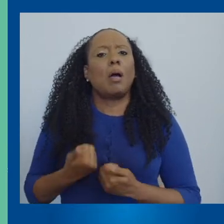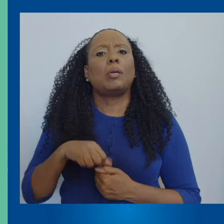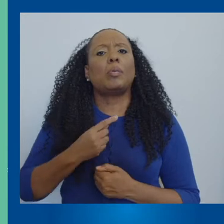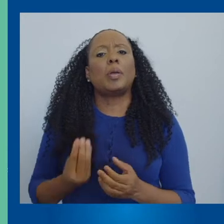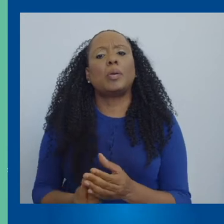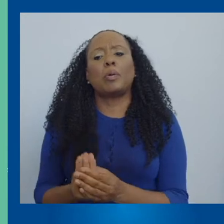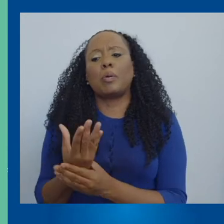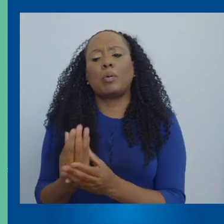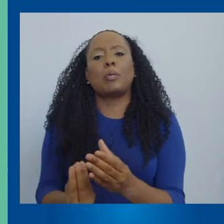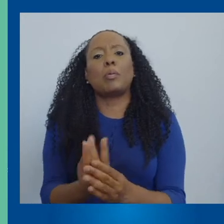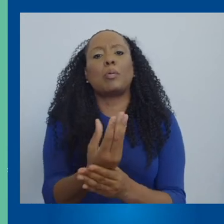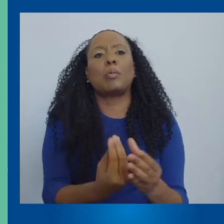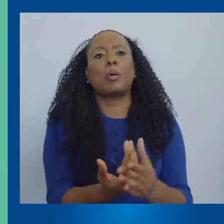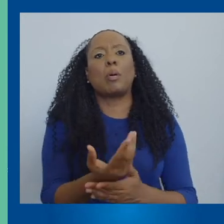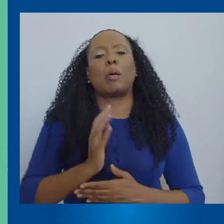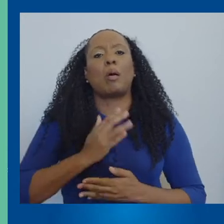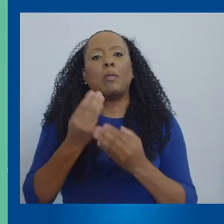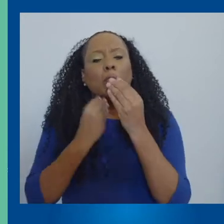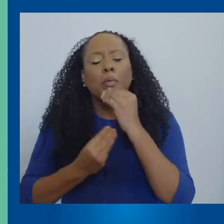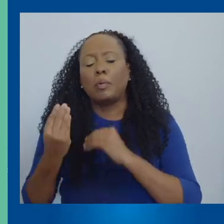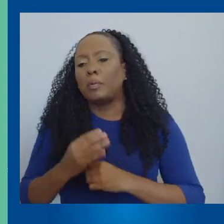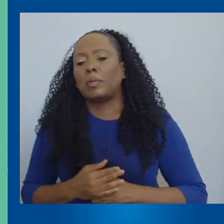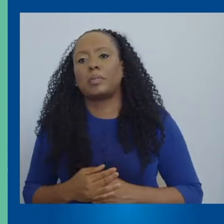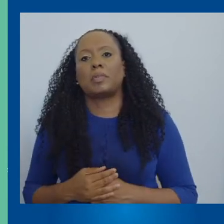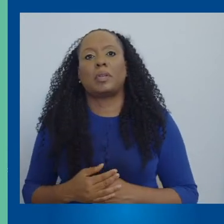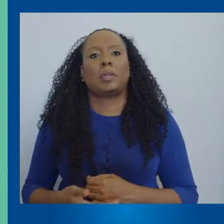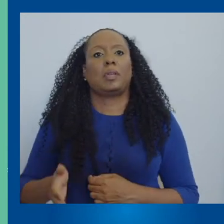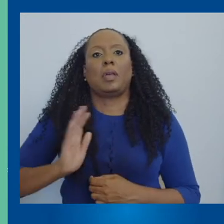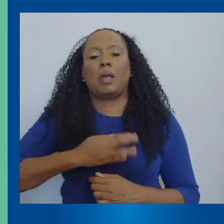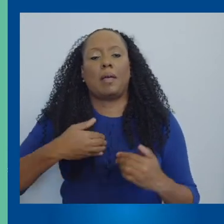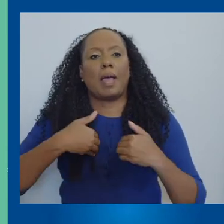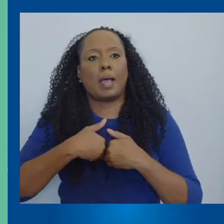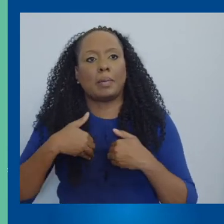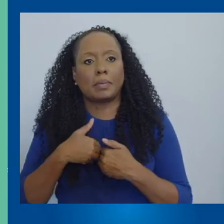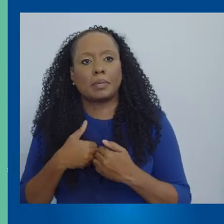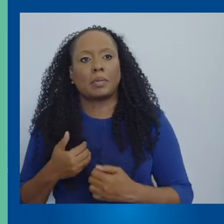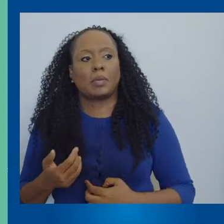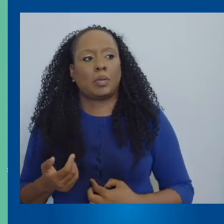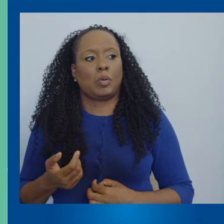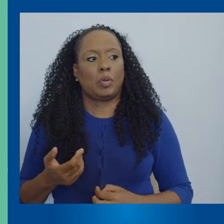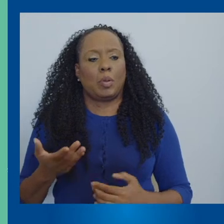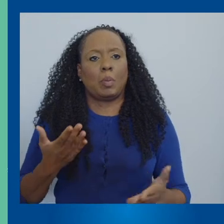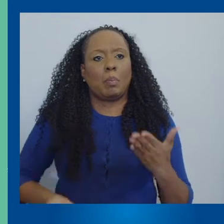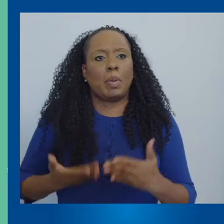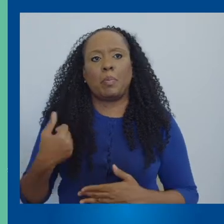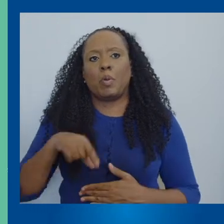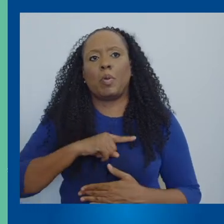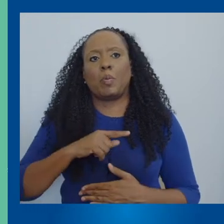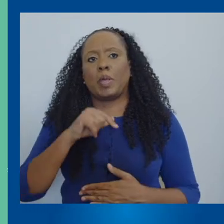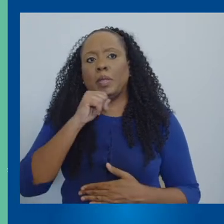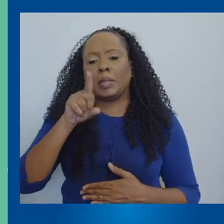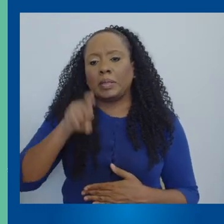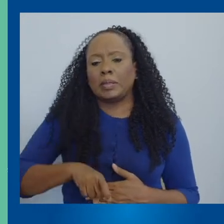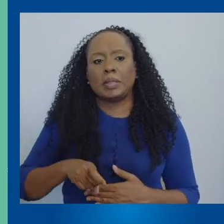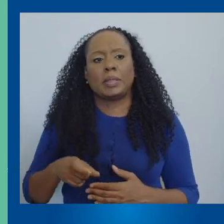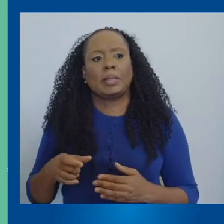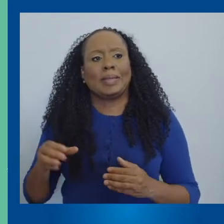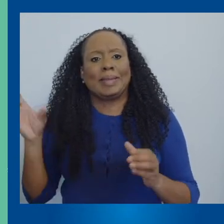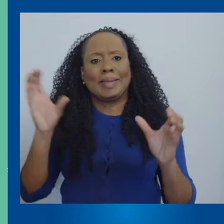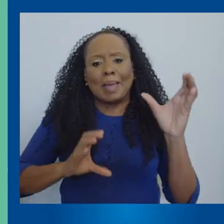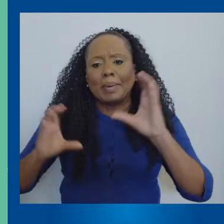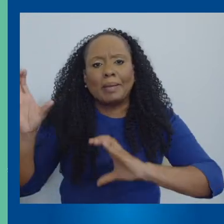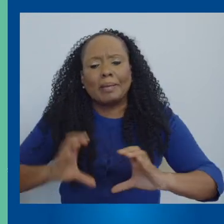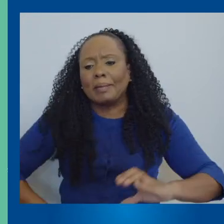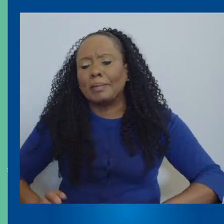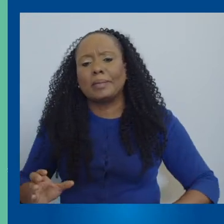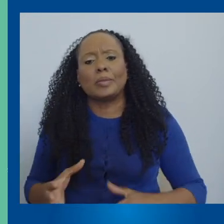and rear our livestock so that there's less need for antimicrobials and pesticides and fungicides. And